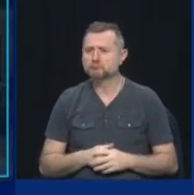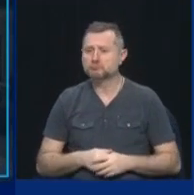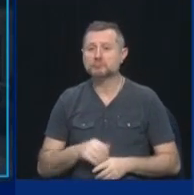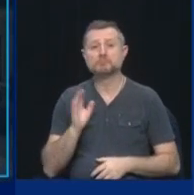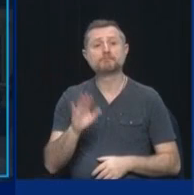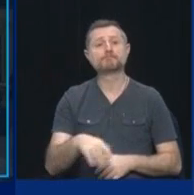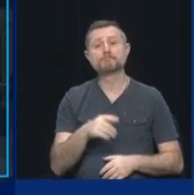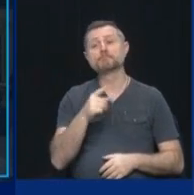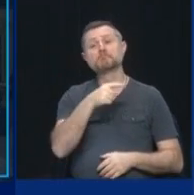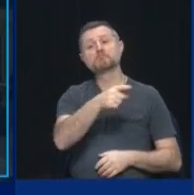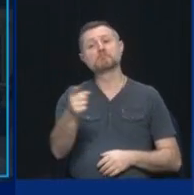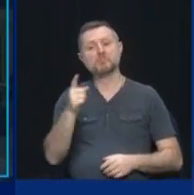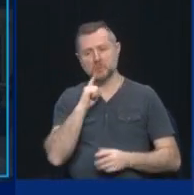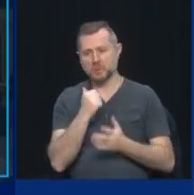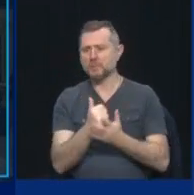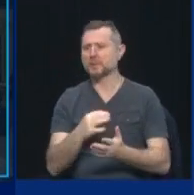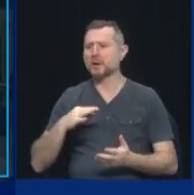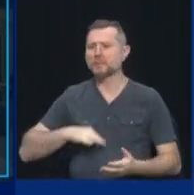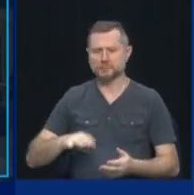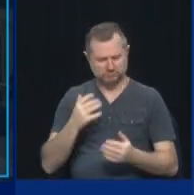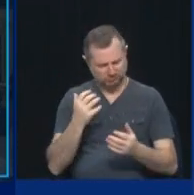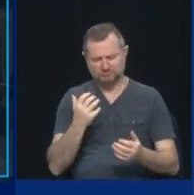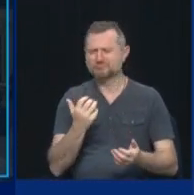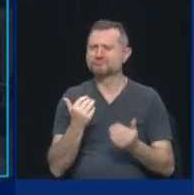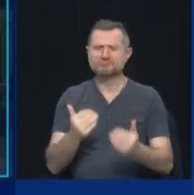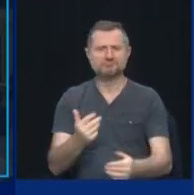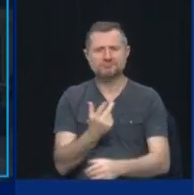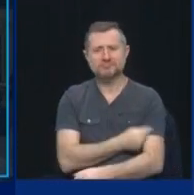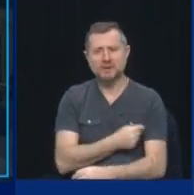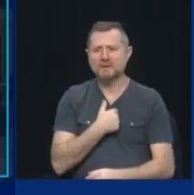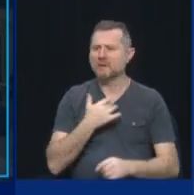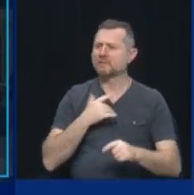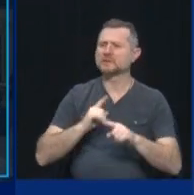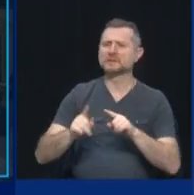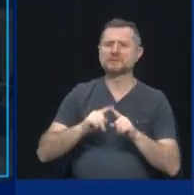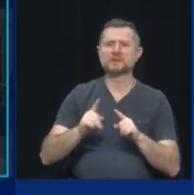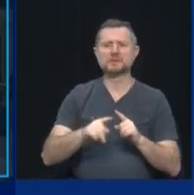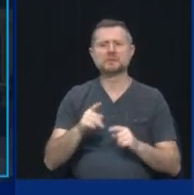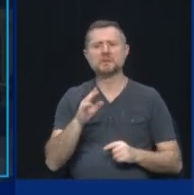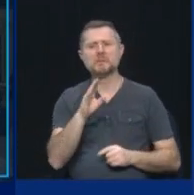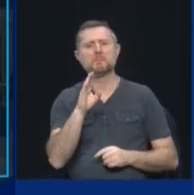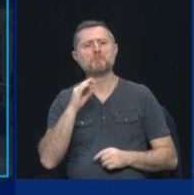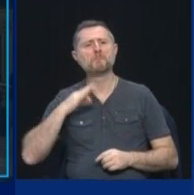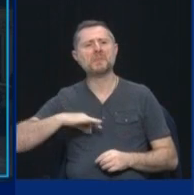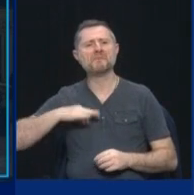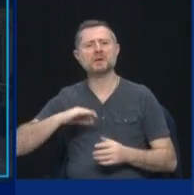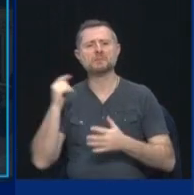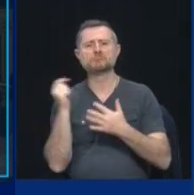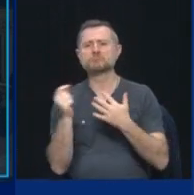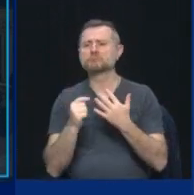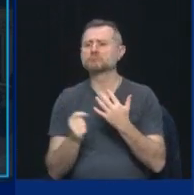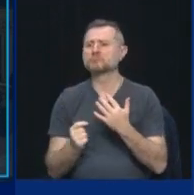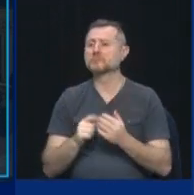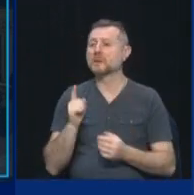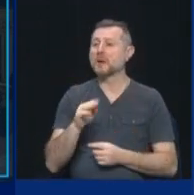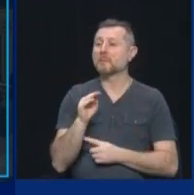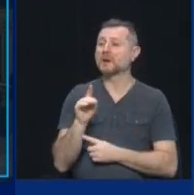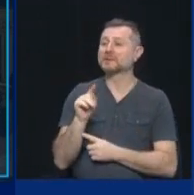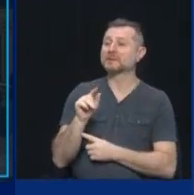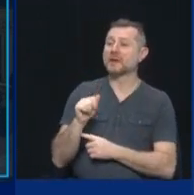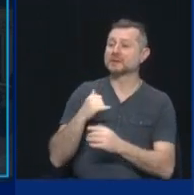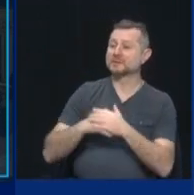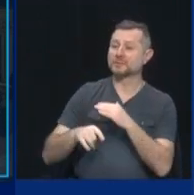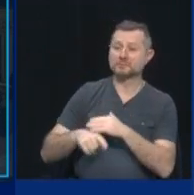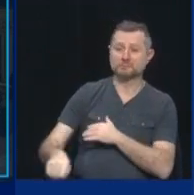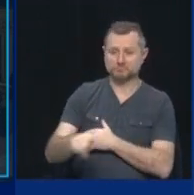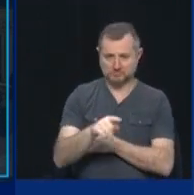getting vaccinated. We have a whole host of benefits. The vaccines at the MTA hubs, where people